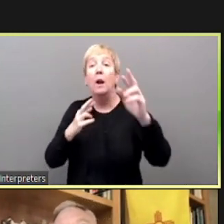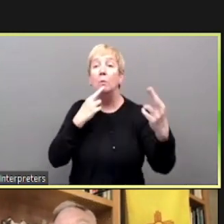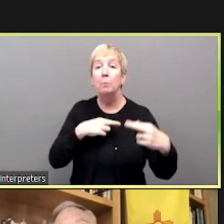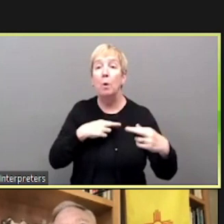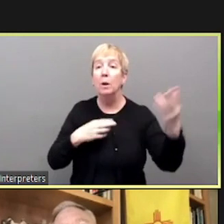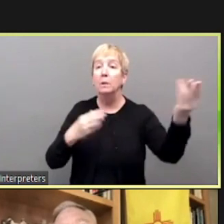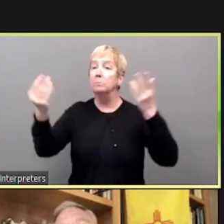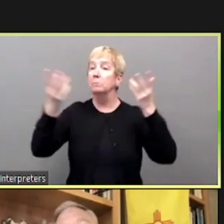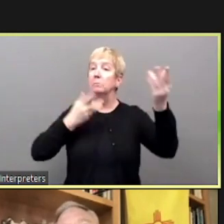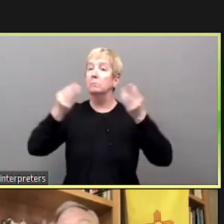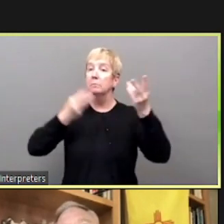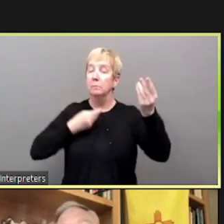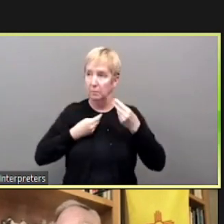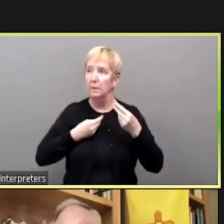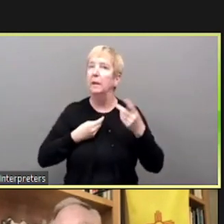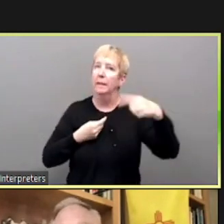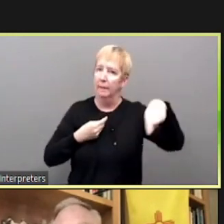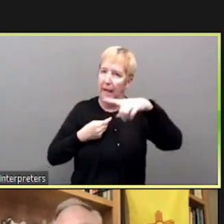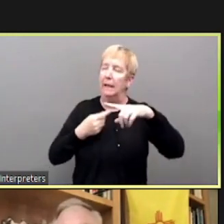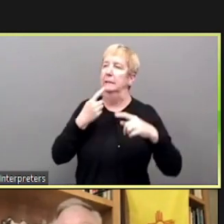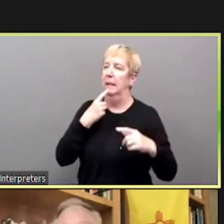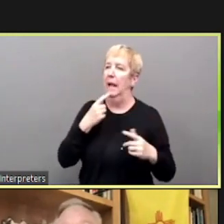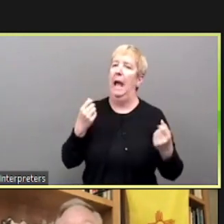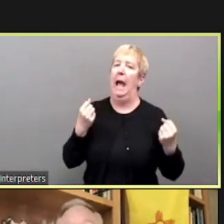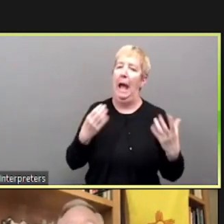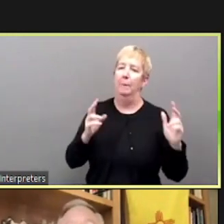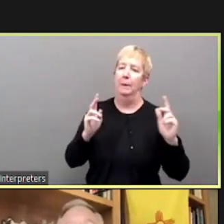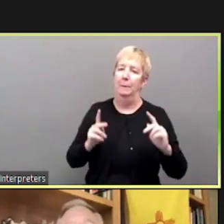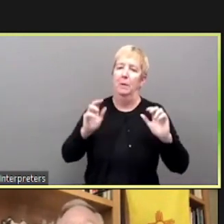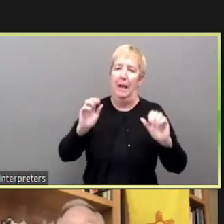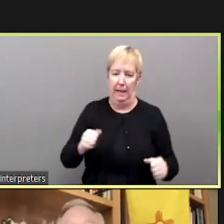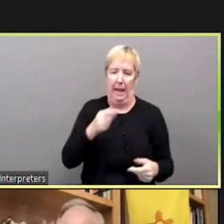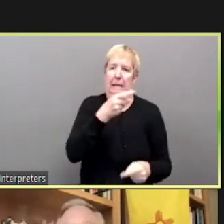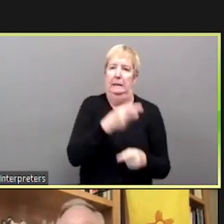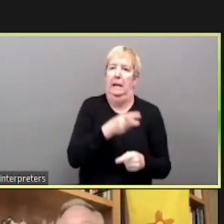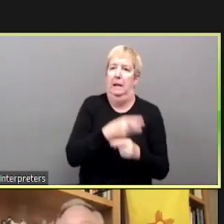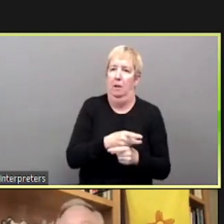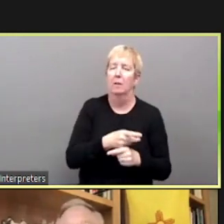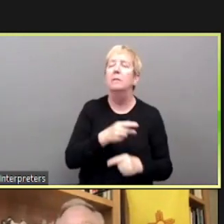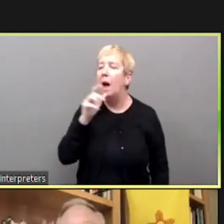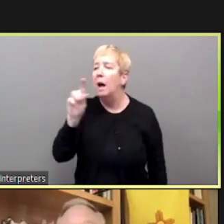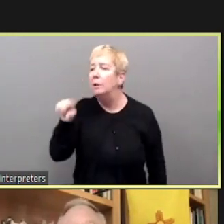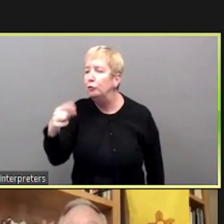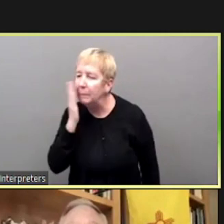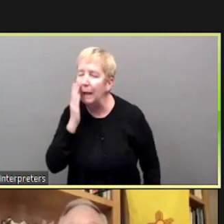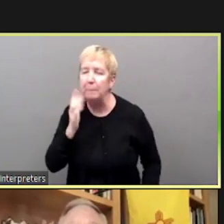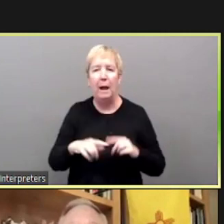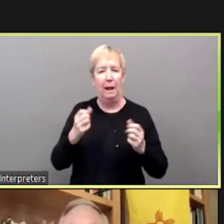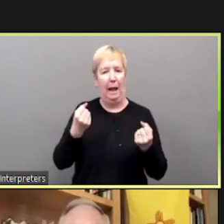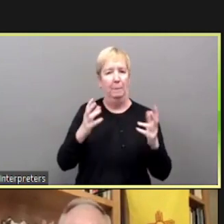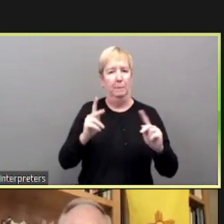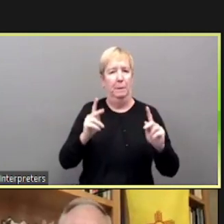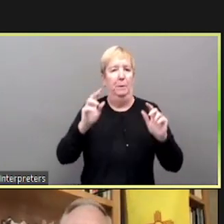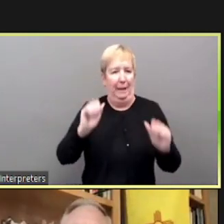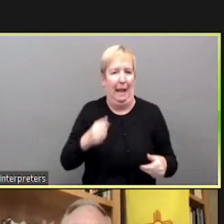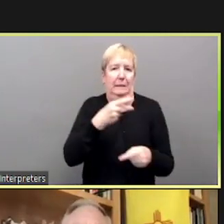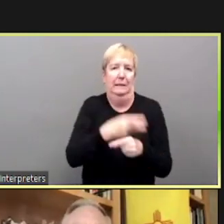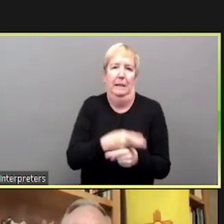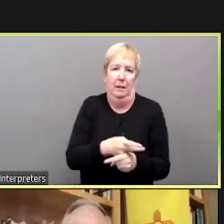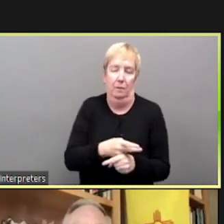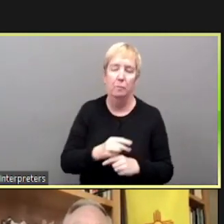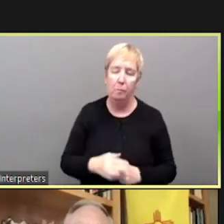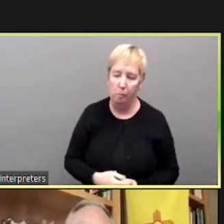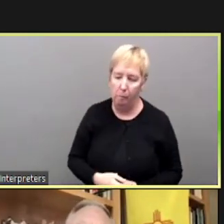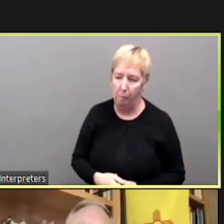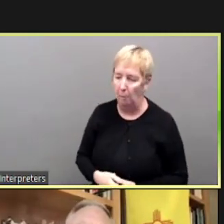hospitals do report how many folks they're able to care for in a given day as well. And so actually, if